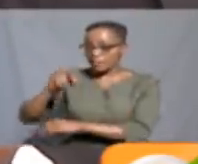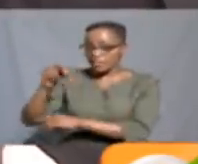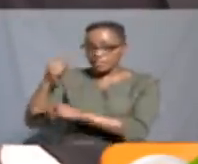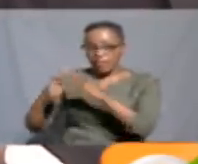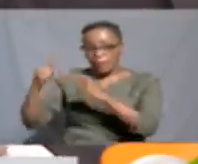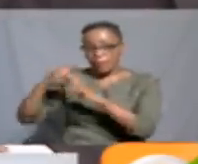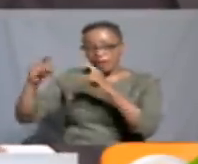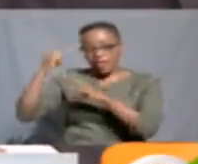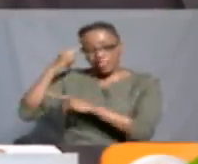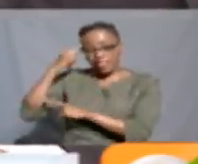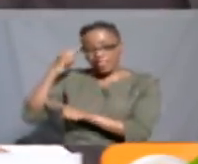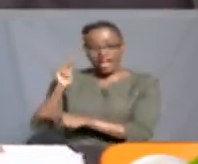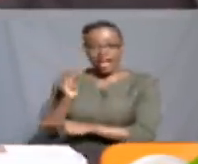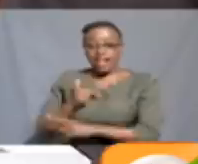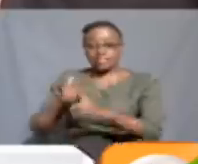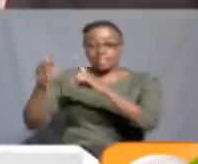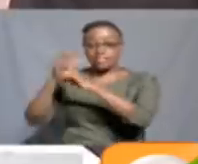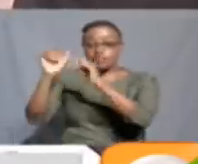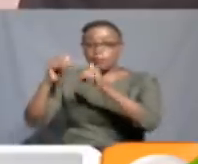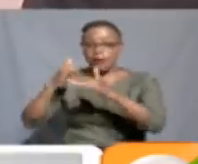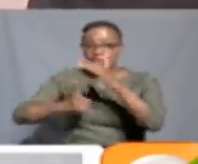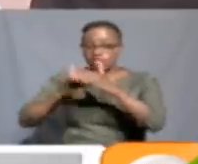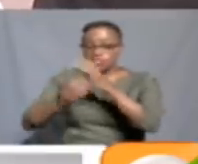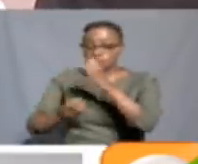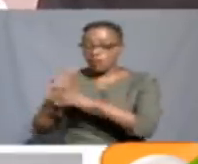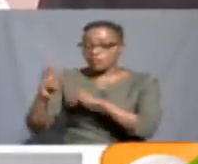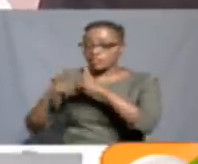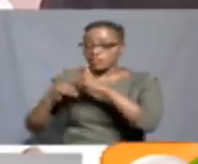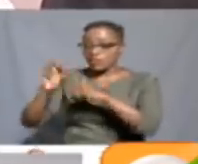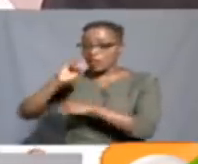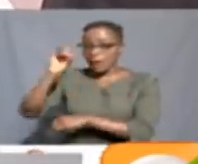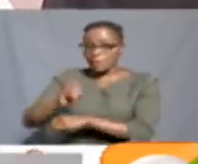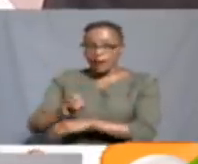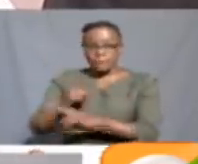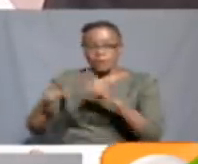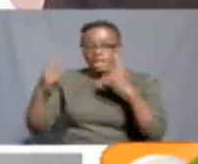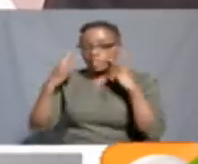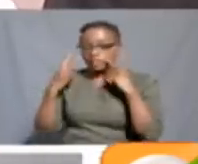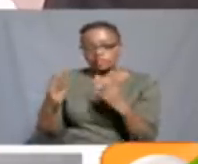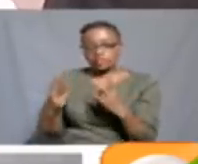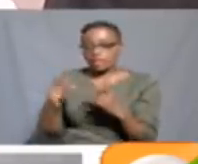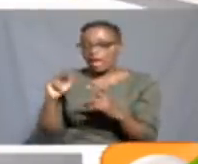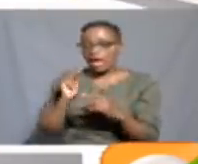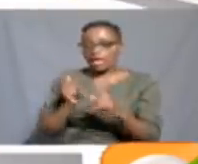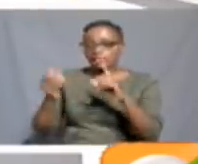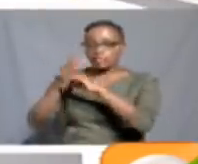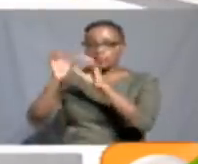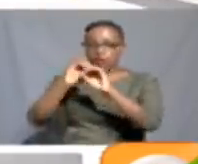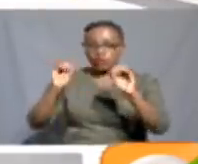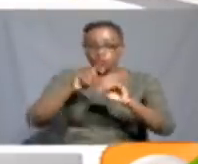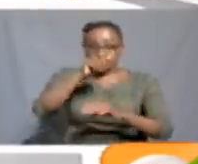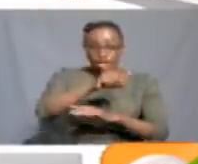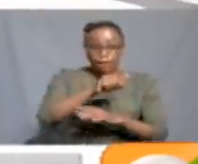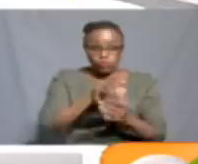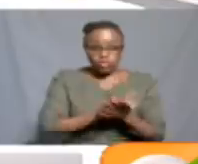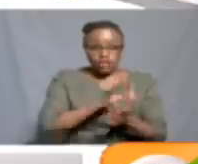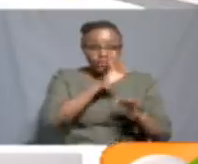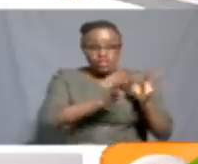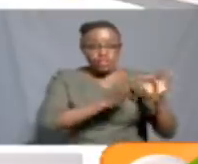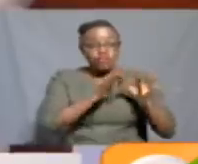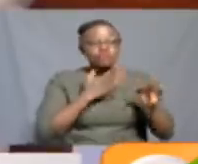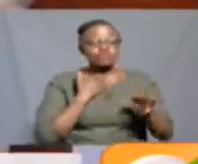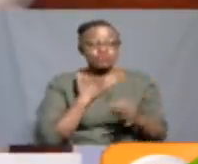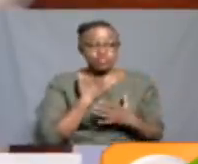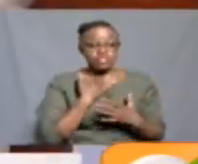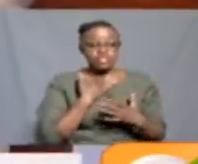don't think we are there. Industry was going to grow at 7%. Manu, I don't think we're there. No, industry was supposed to. If we want to do